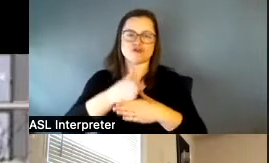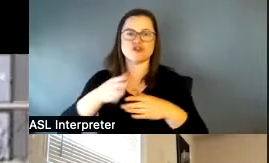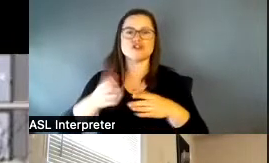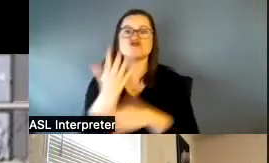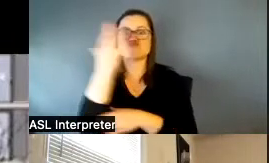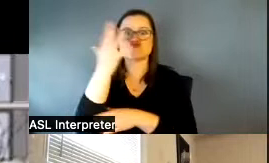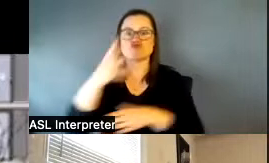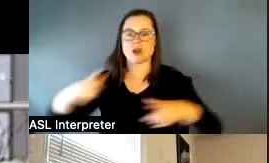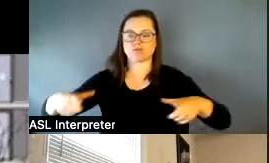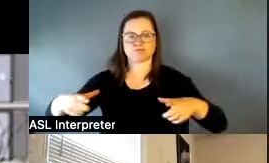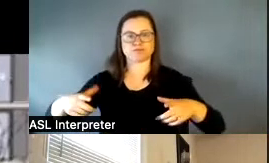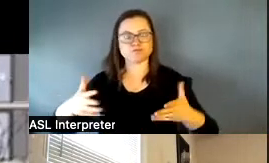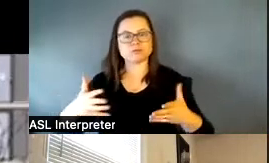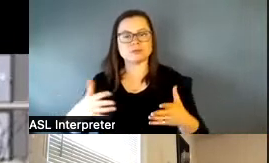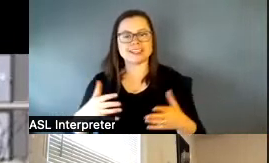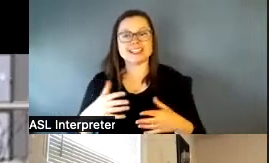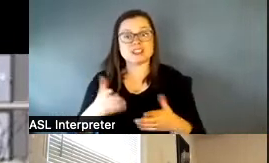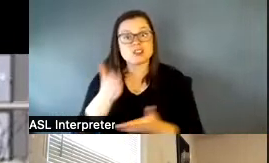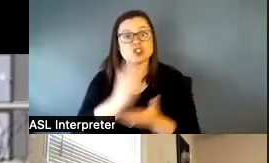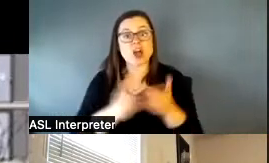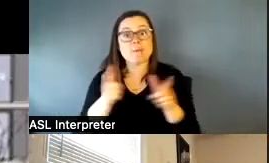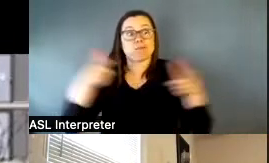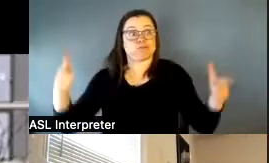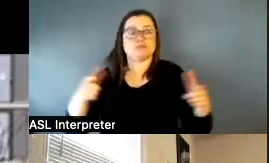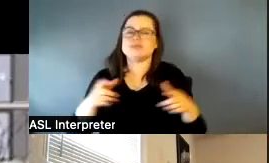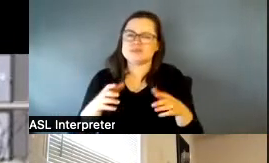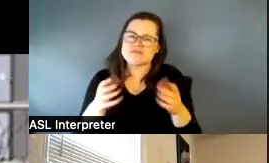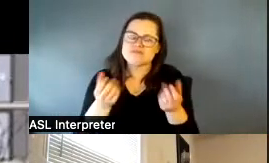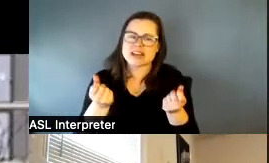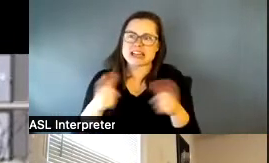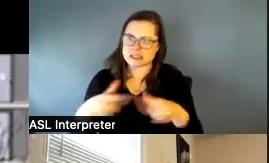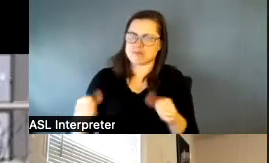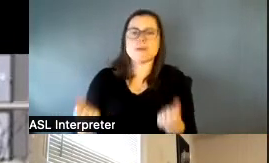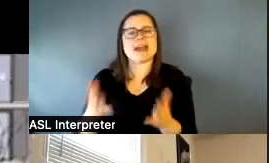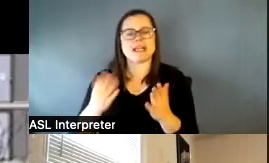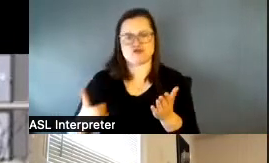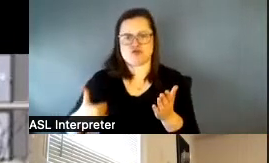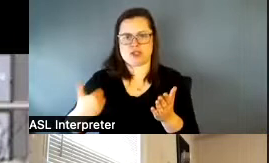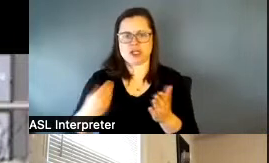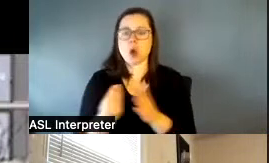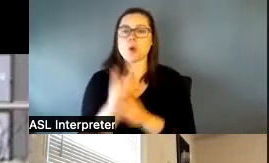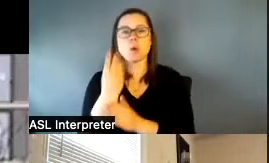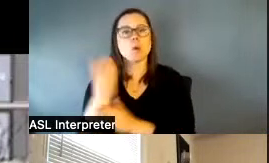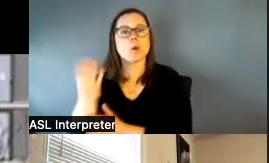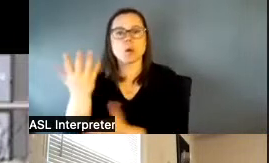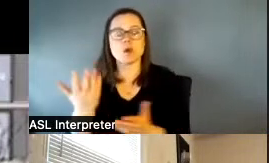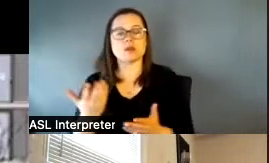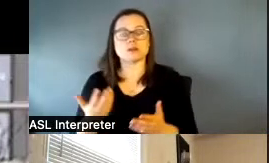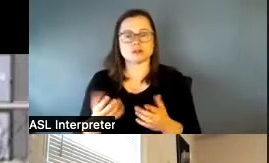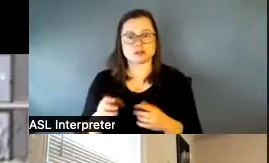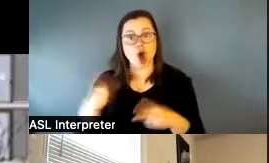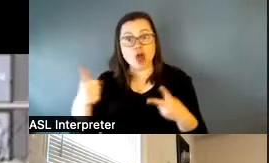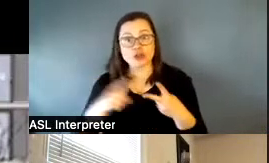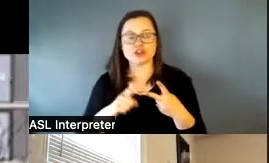that were much larger, but also trees that were young. And the other thing that's sort of related to that is that fire